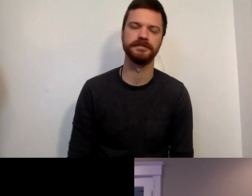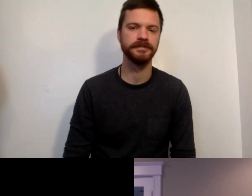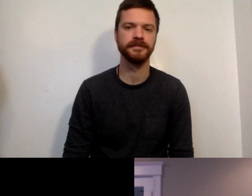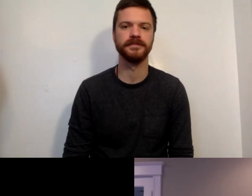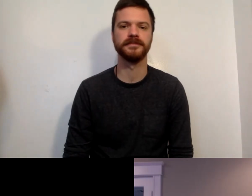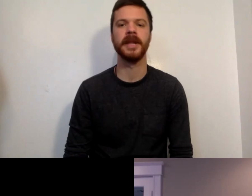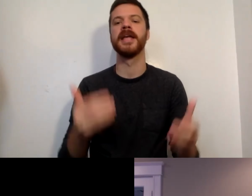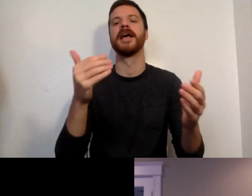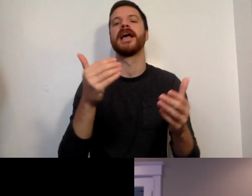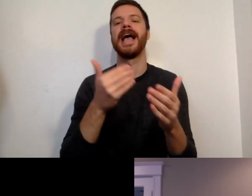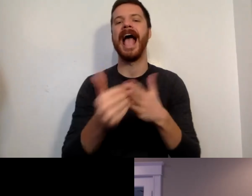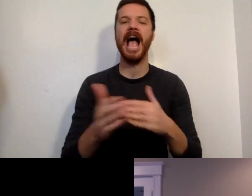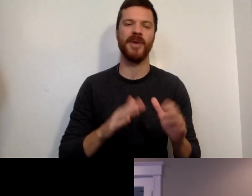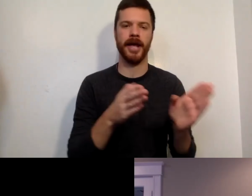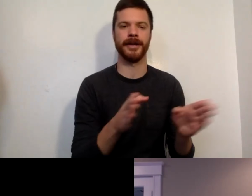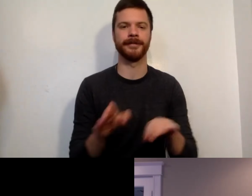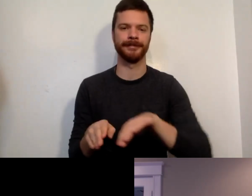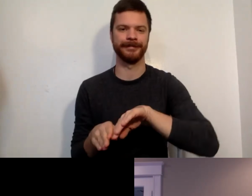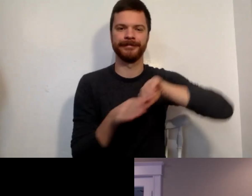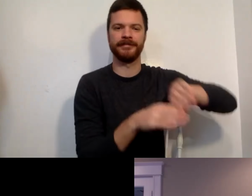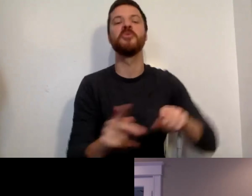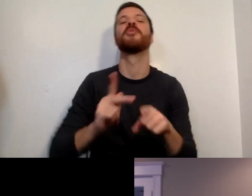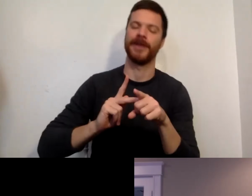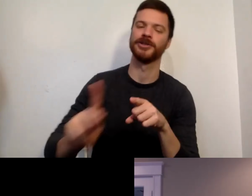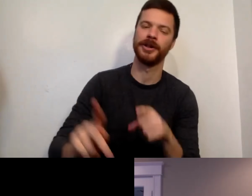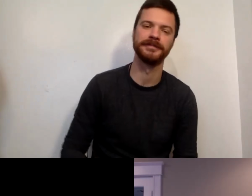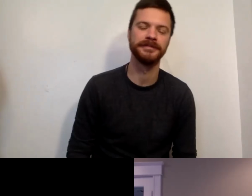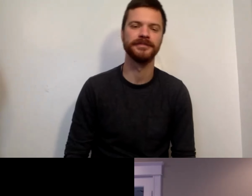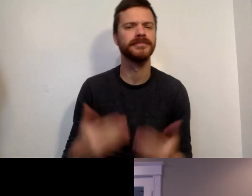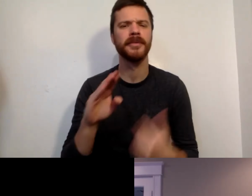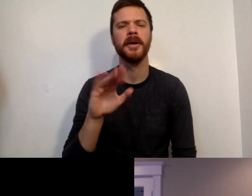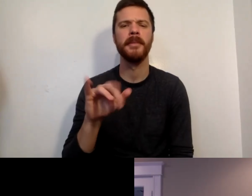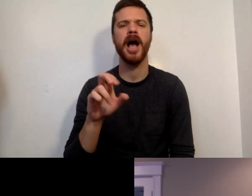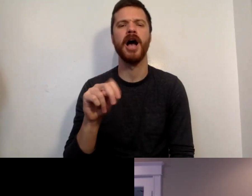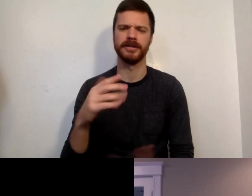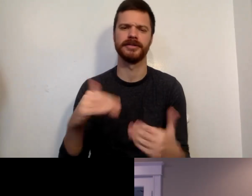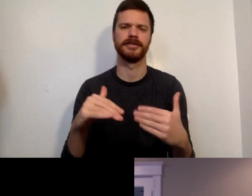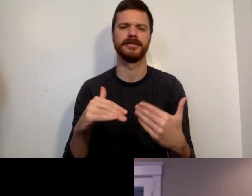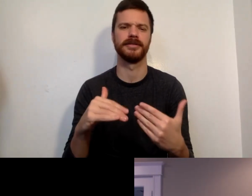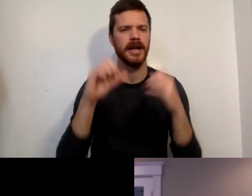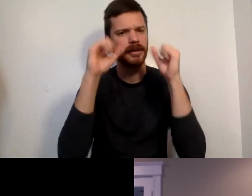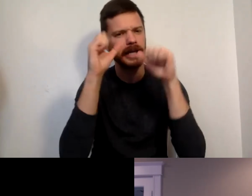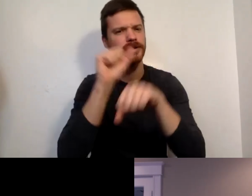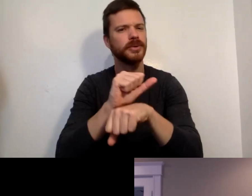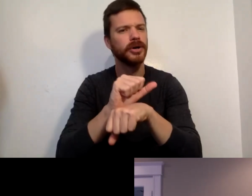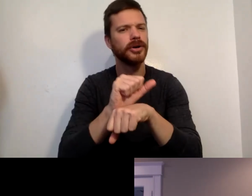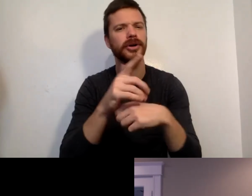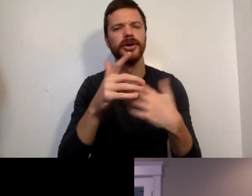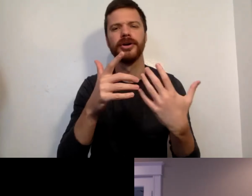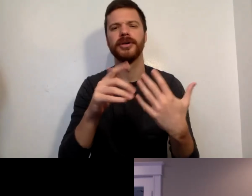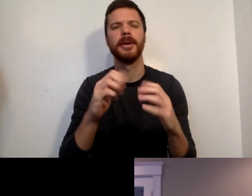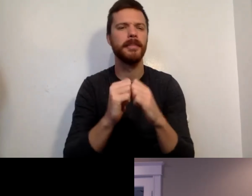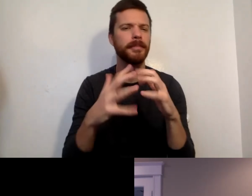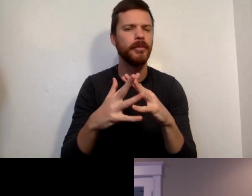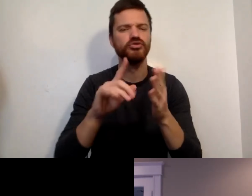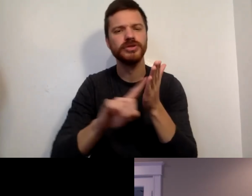But anyway, on to our professional work. Byron has done truly outstanding work in implementation research,